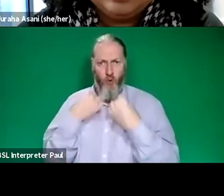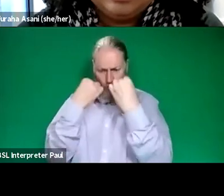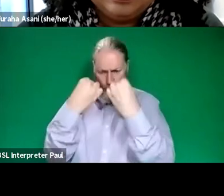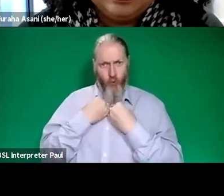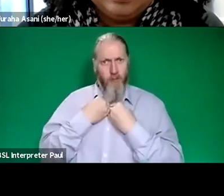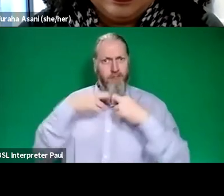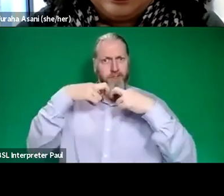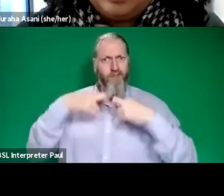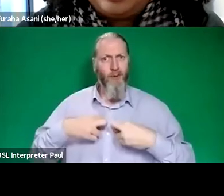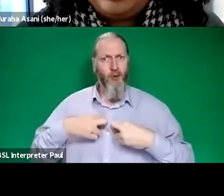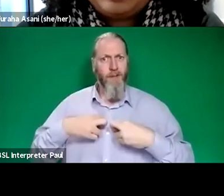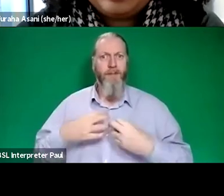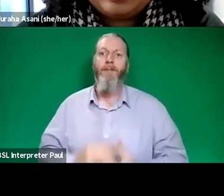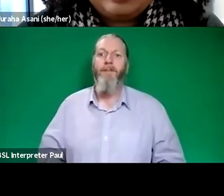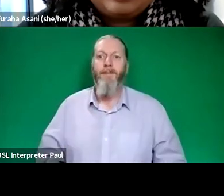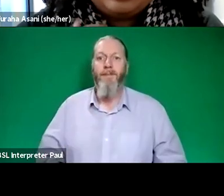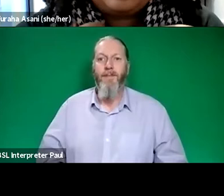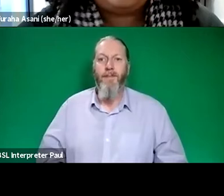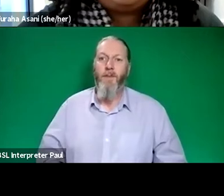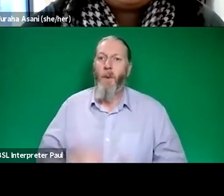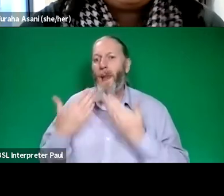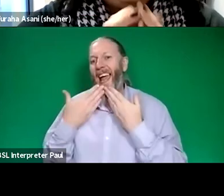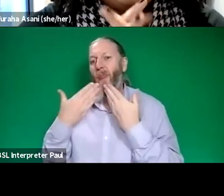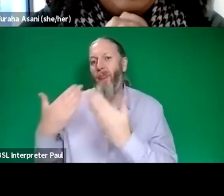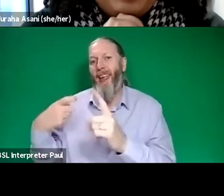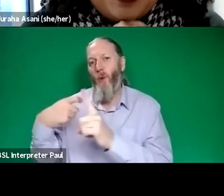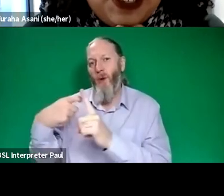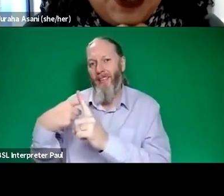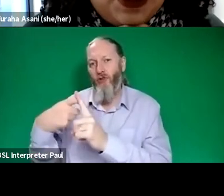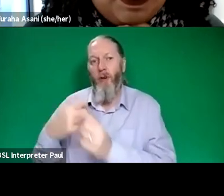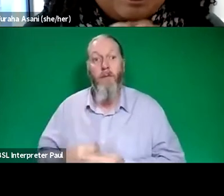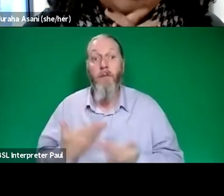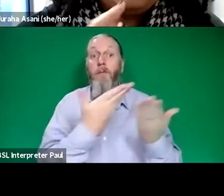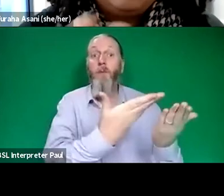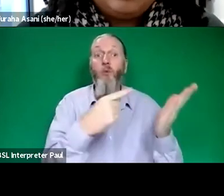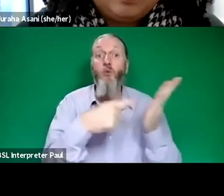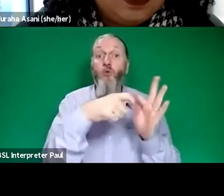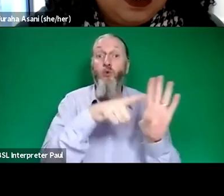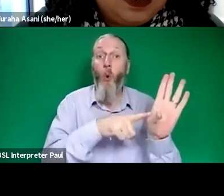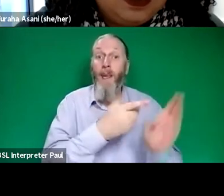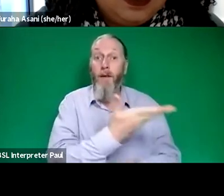admire. Thank you so much, Khadija. Thank you for that. Tony, over to you.